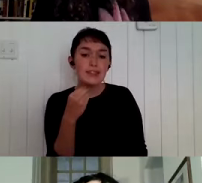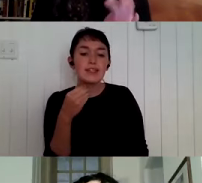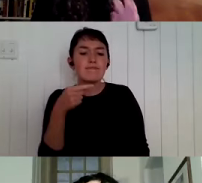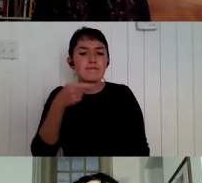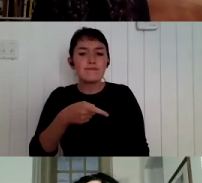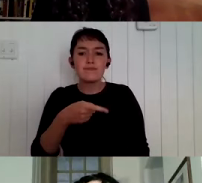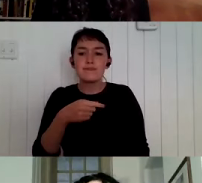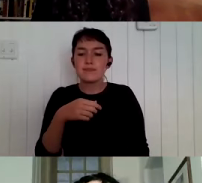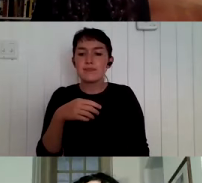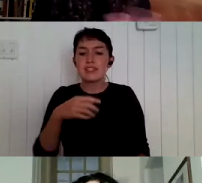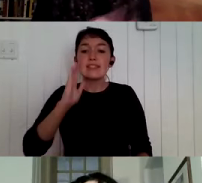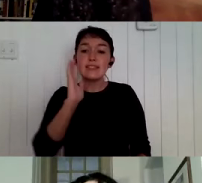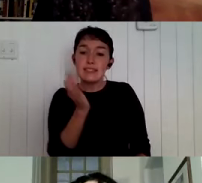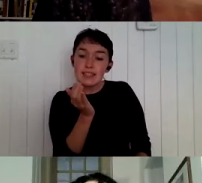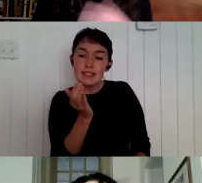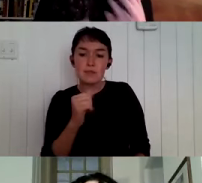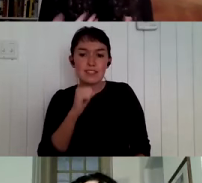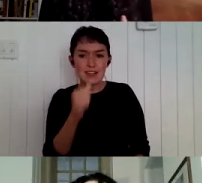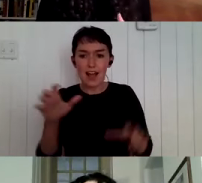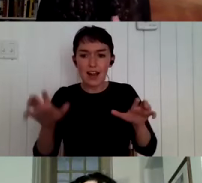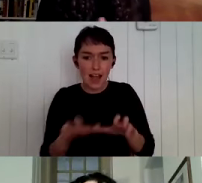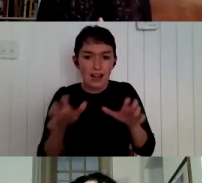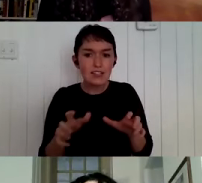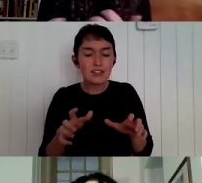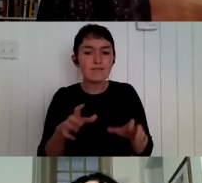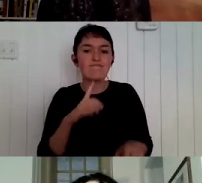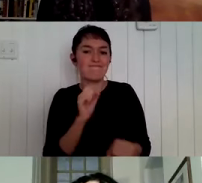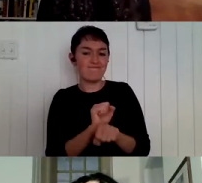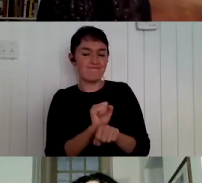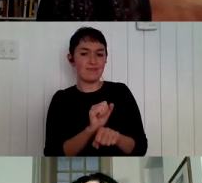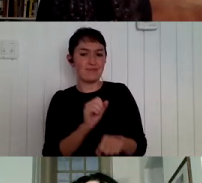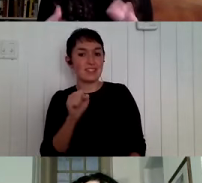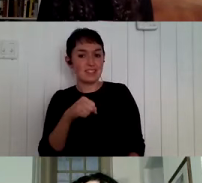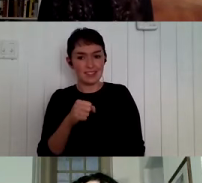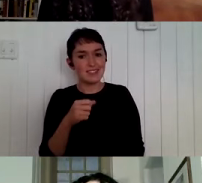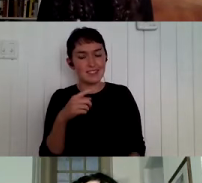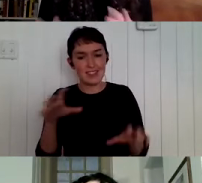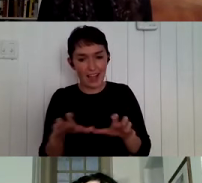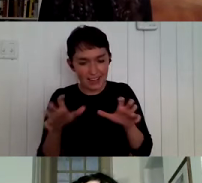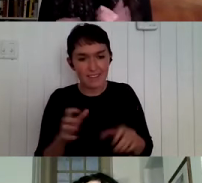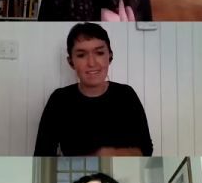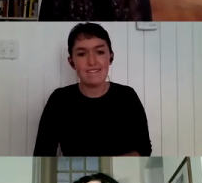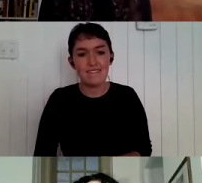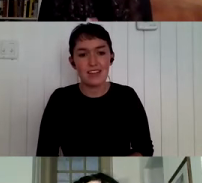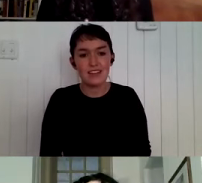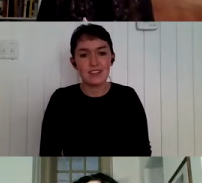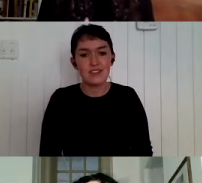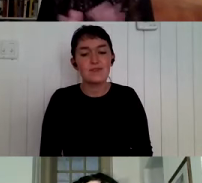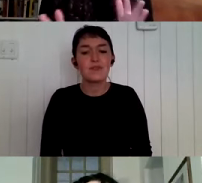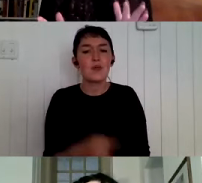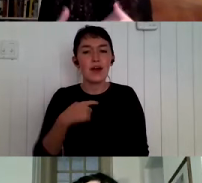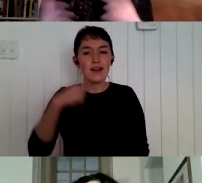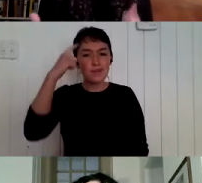sleep isn't passive. Instead, active processes occur when we go to sleep. And I hope that one of your takeaways from today